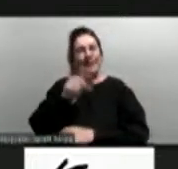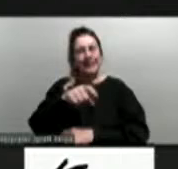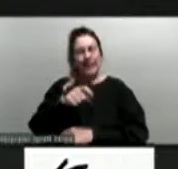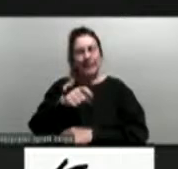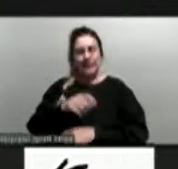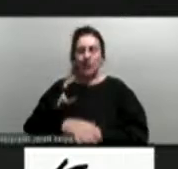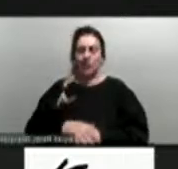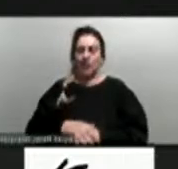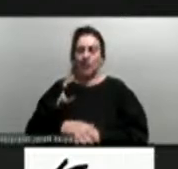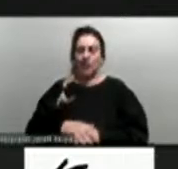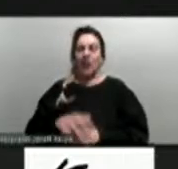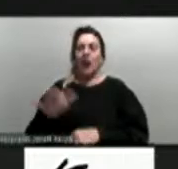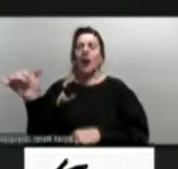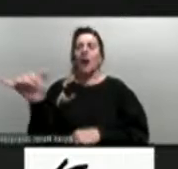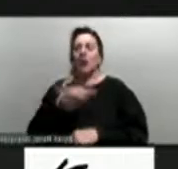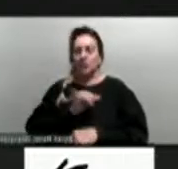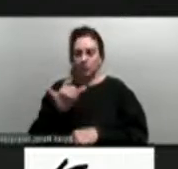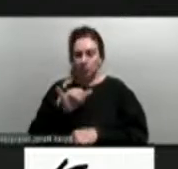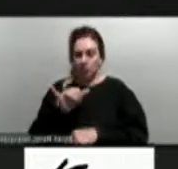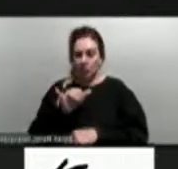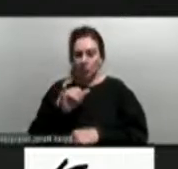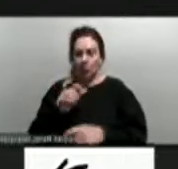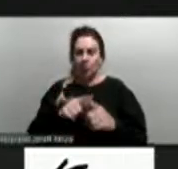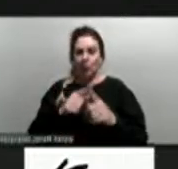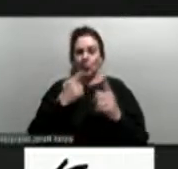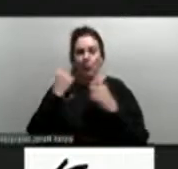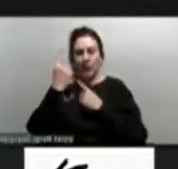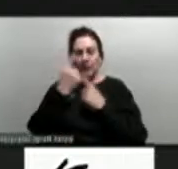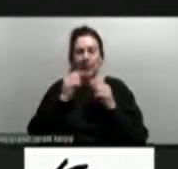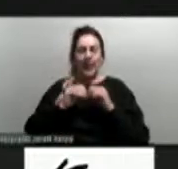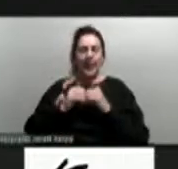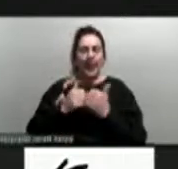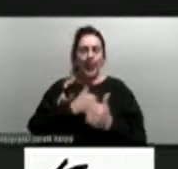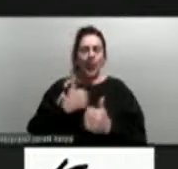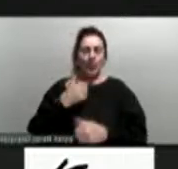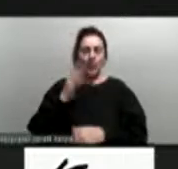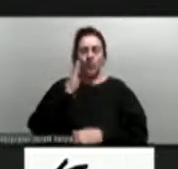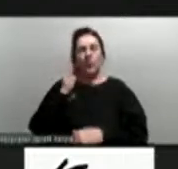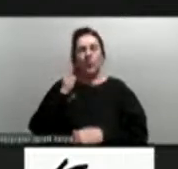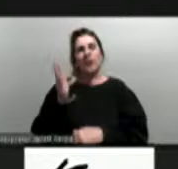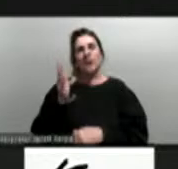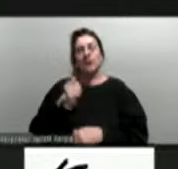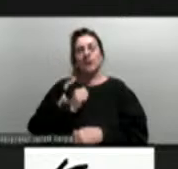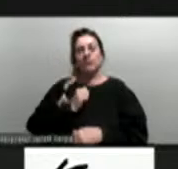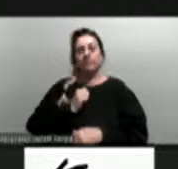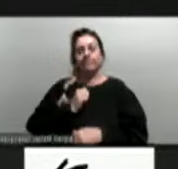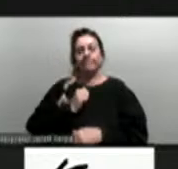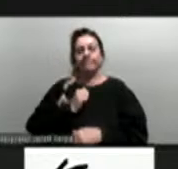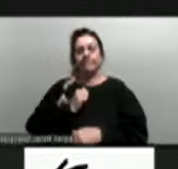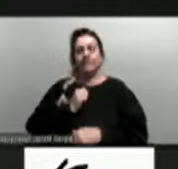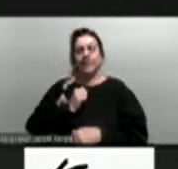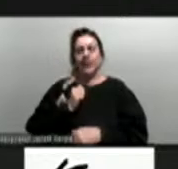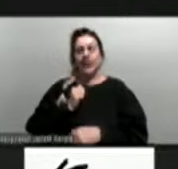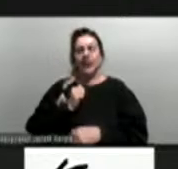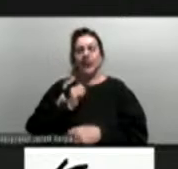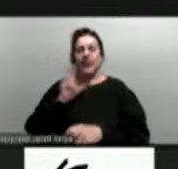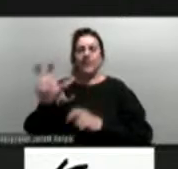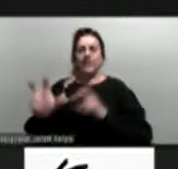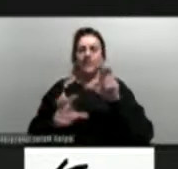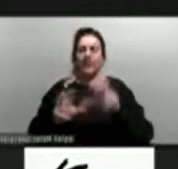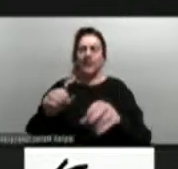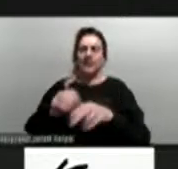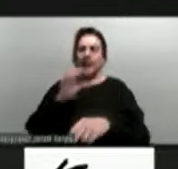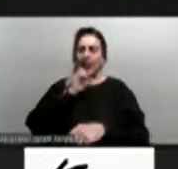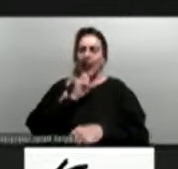And also to consider how we are going to invest in our aging infrastructure